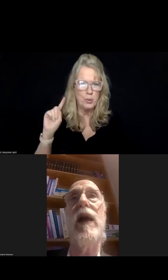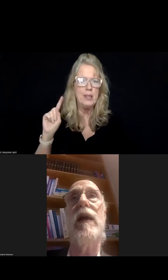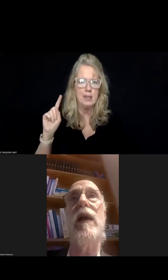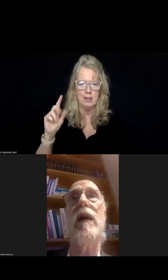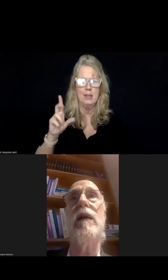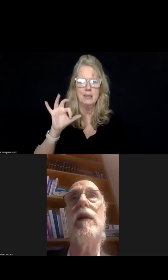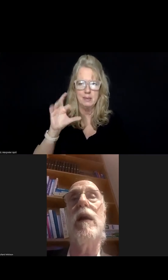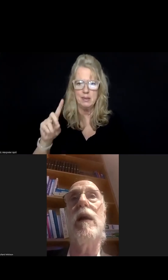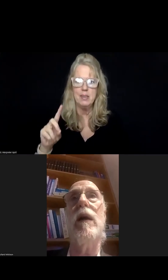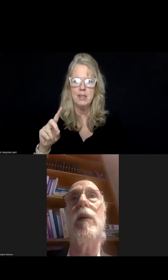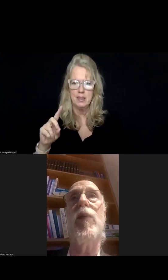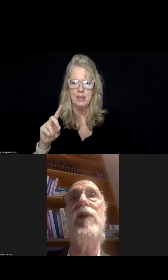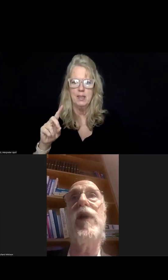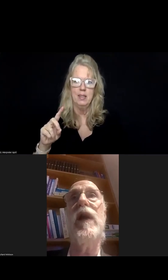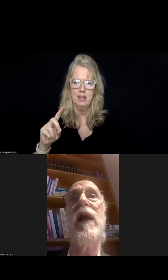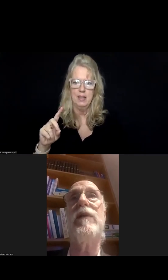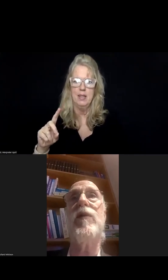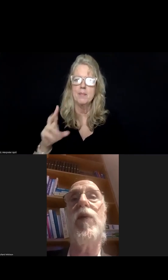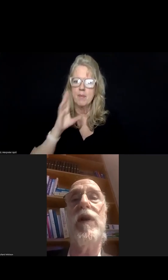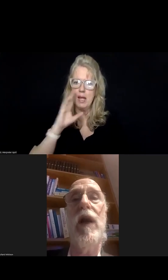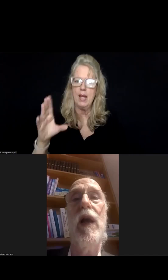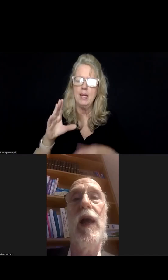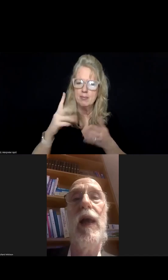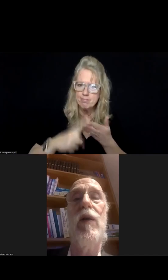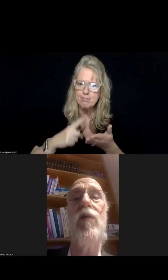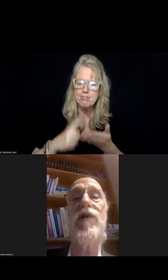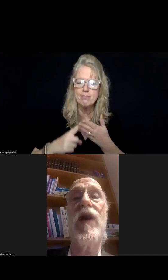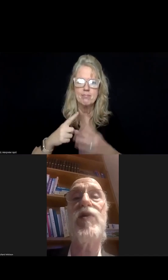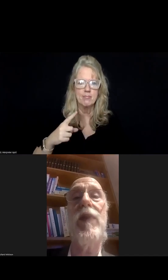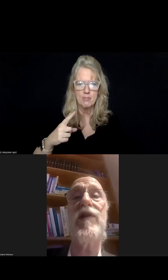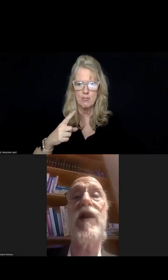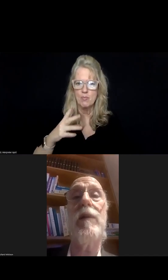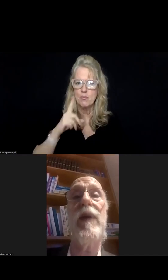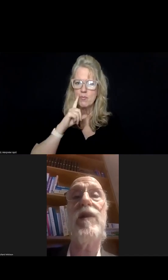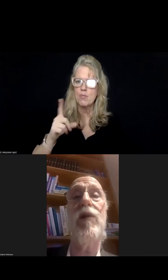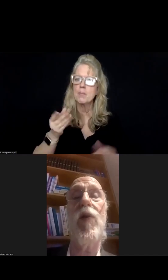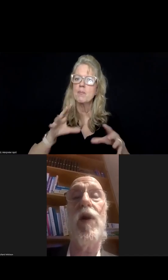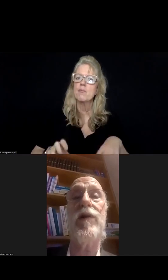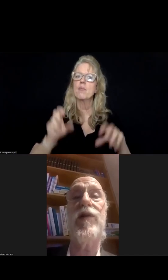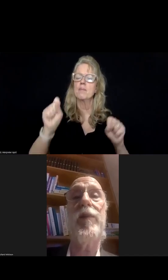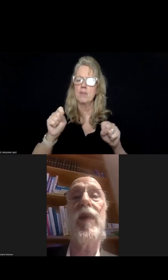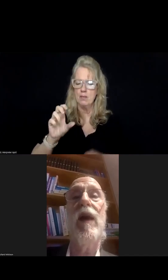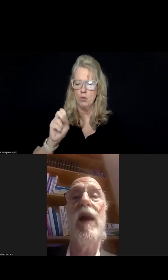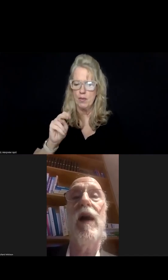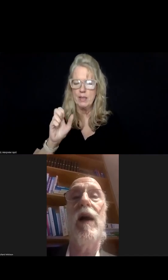did a briefing and supported a reception by the Senate Mental Health